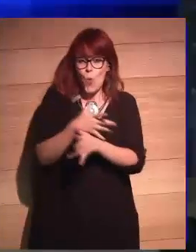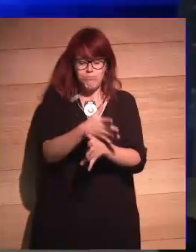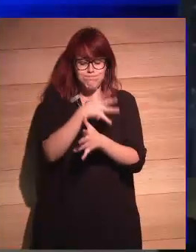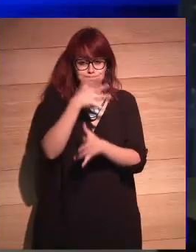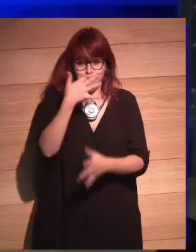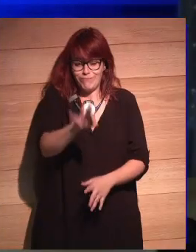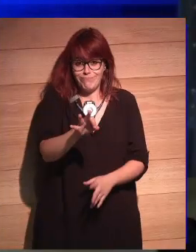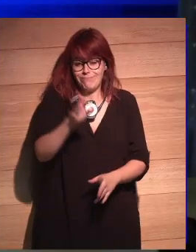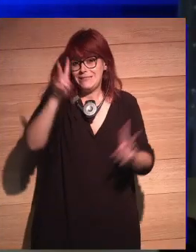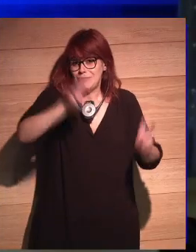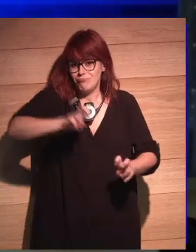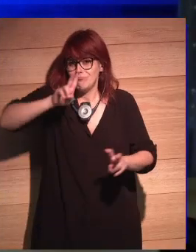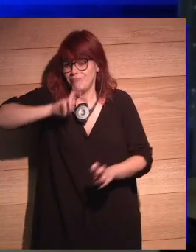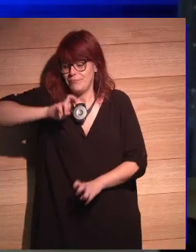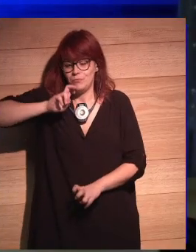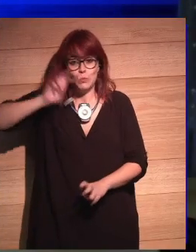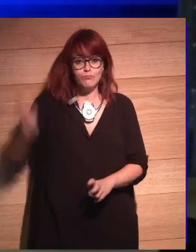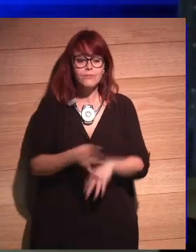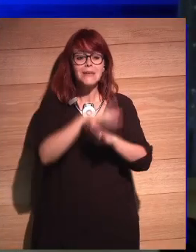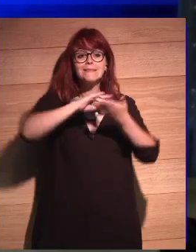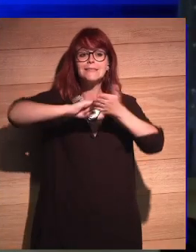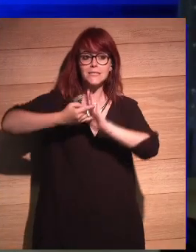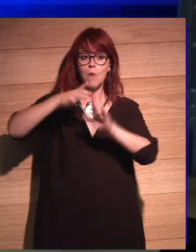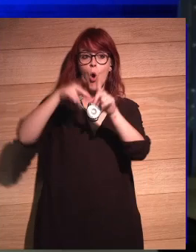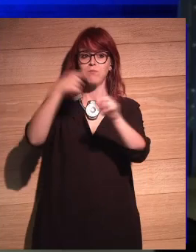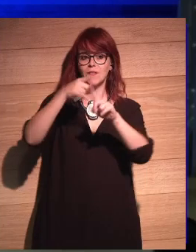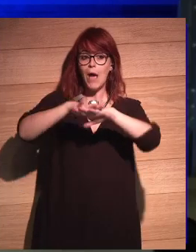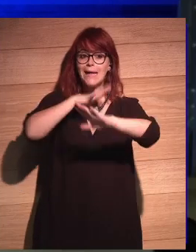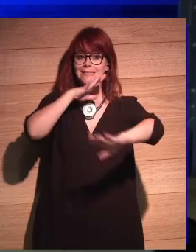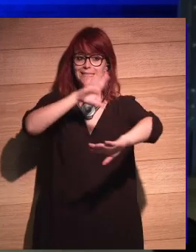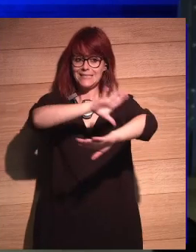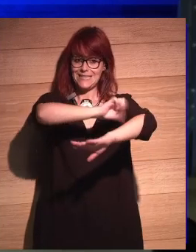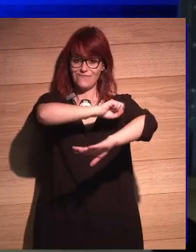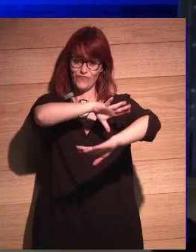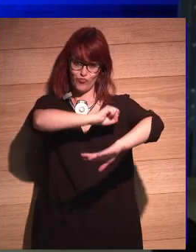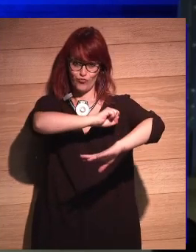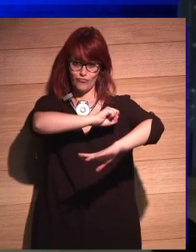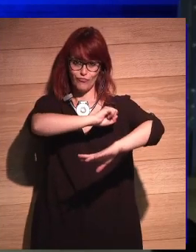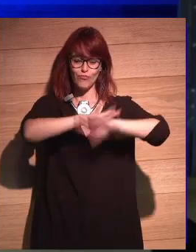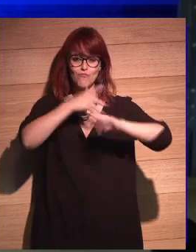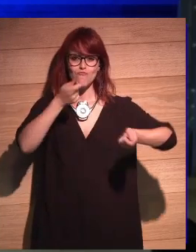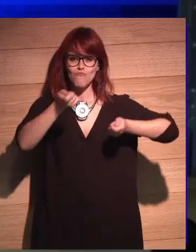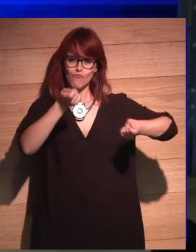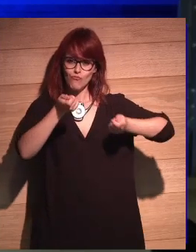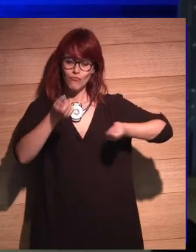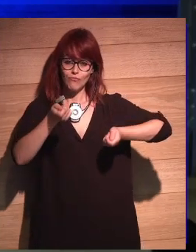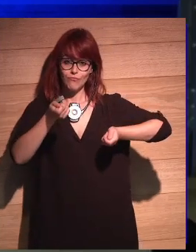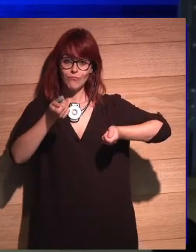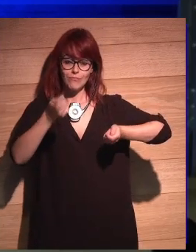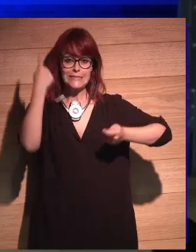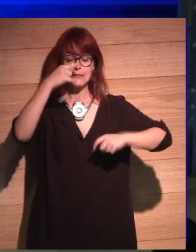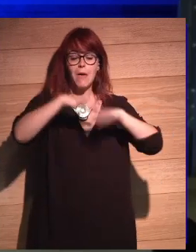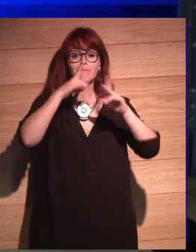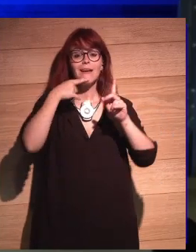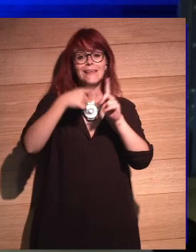monitor, blood cough monitor. So it will pump up and increase the intensity.